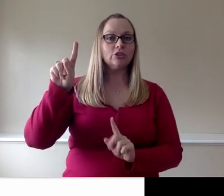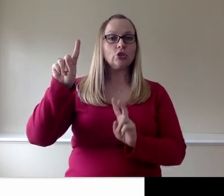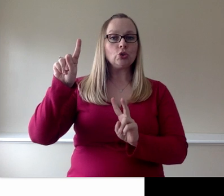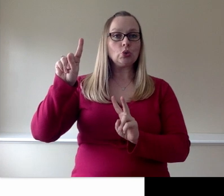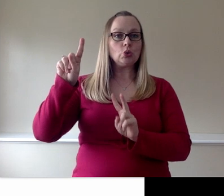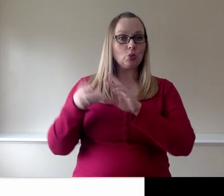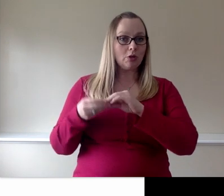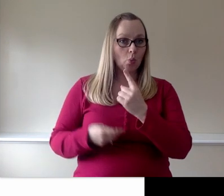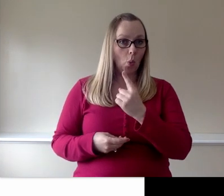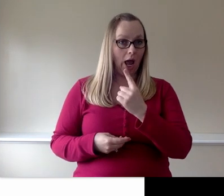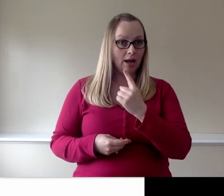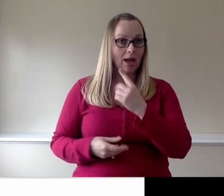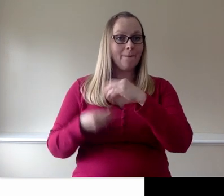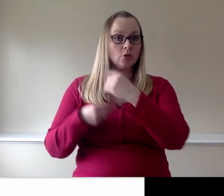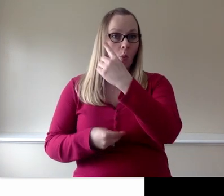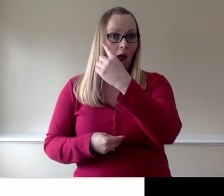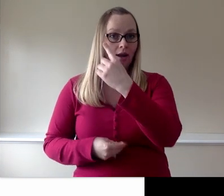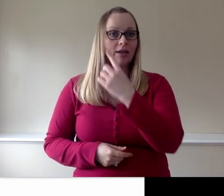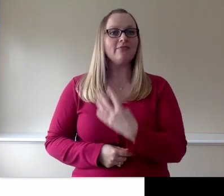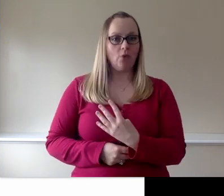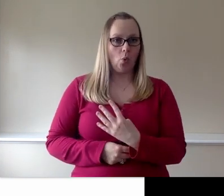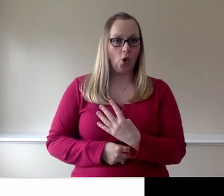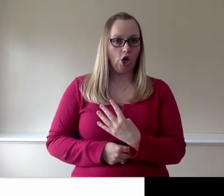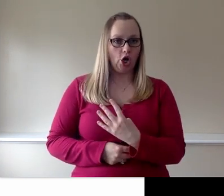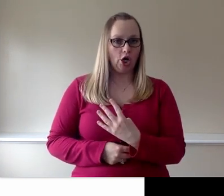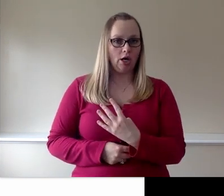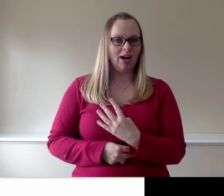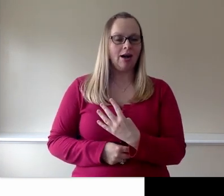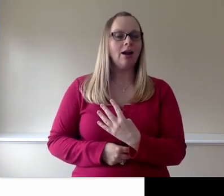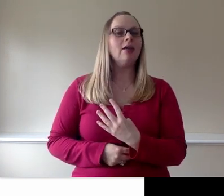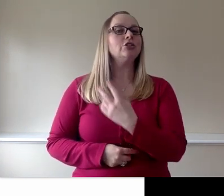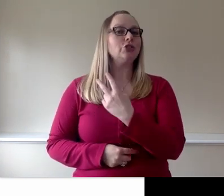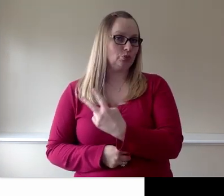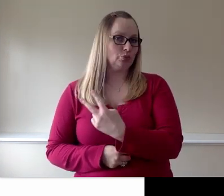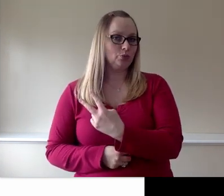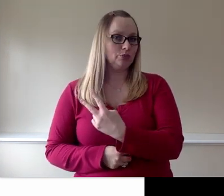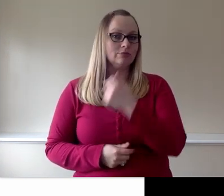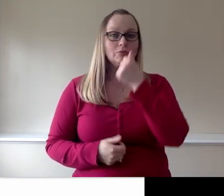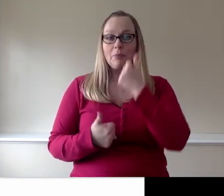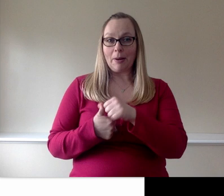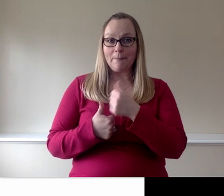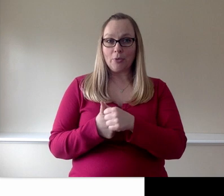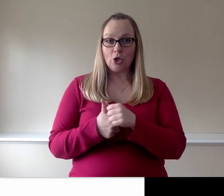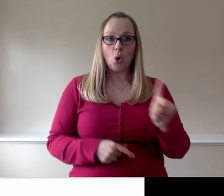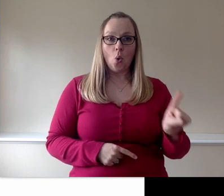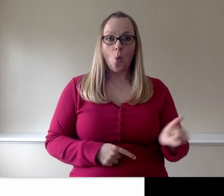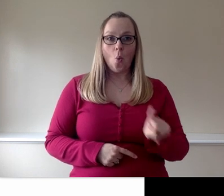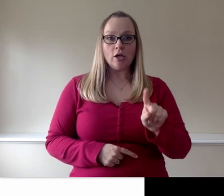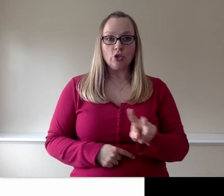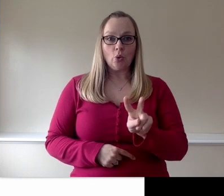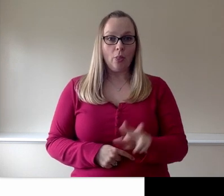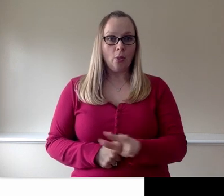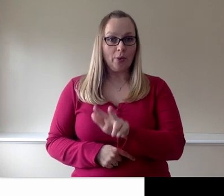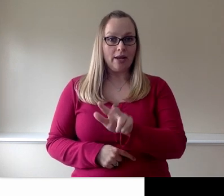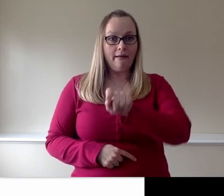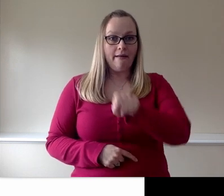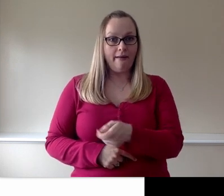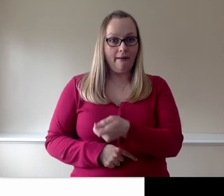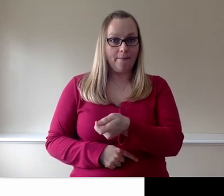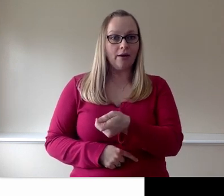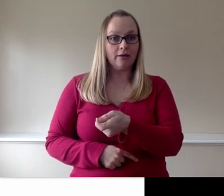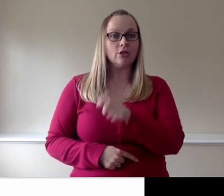is 3, plus 1 more is 4, and the 2. And remember, we go 3 numbers in with our comma for the